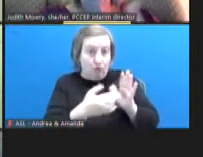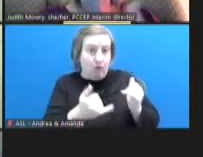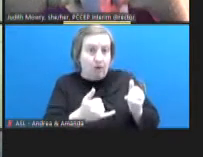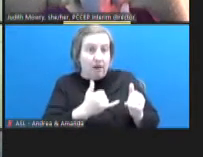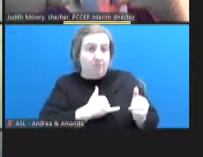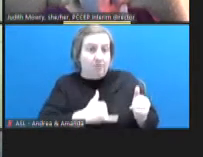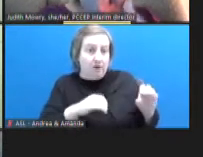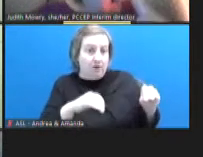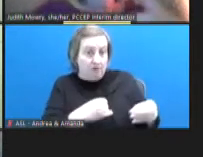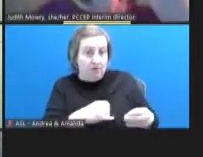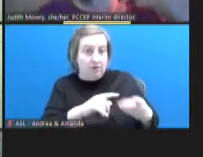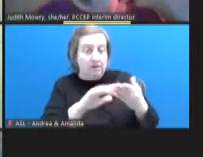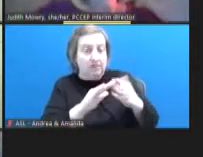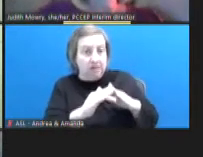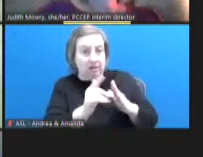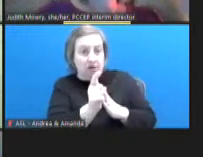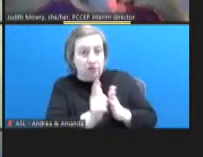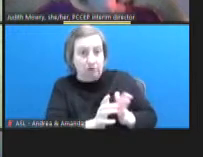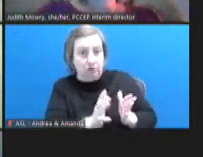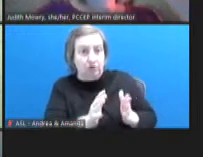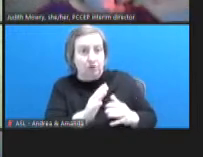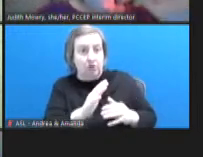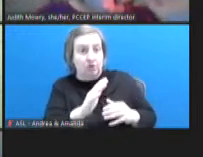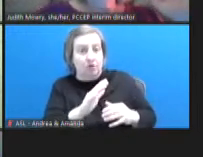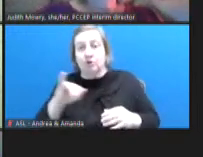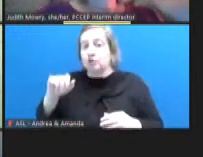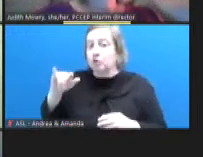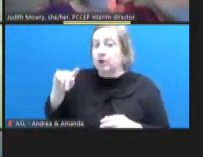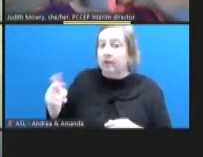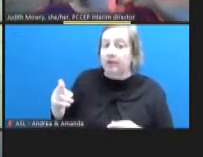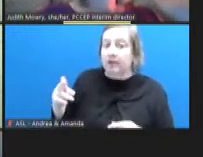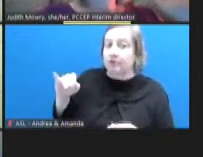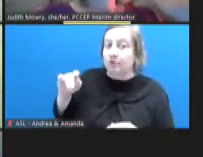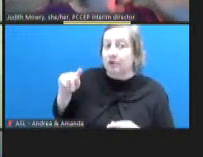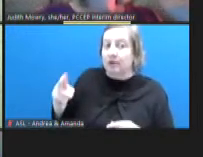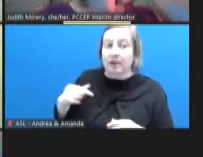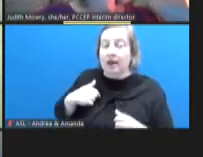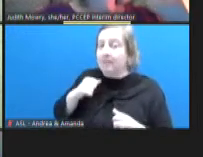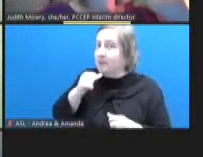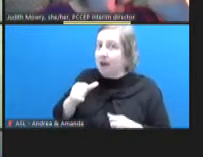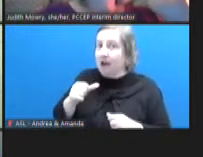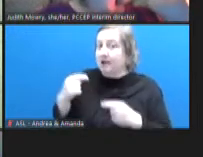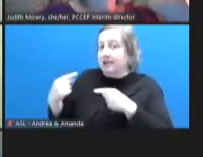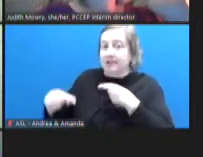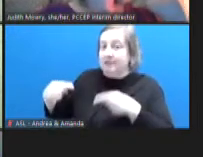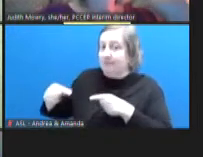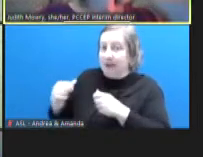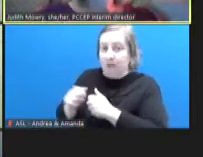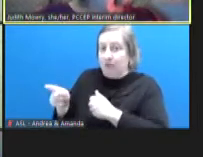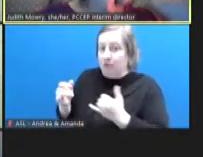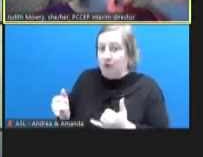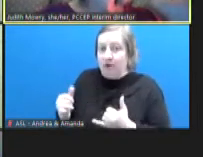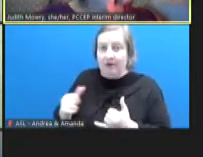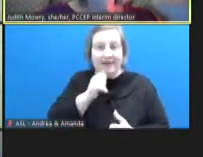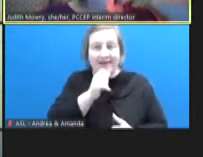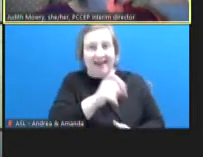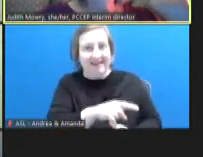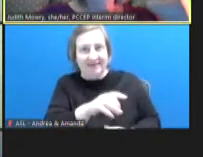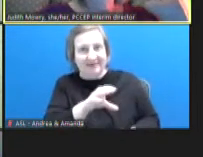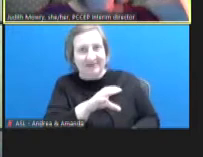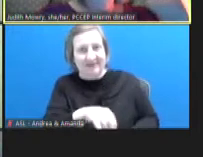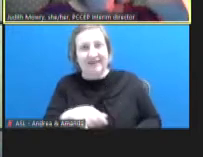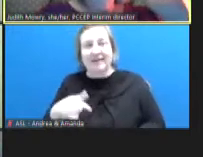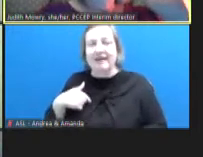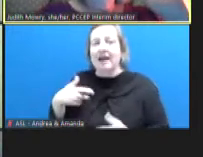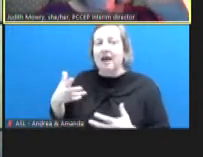office, the city attorney. Okay. Right. Judith. Yeah. I'm not gonna debate with you right now. Not asking you to say now. What I need for you